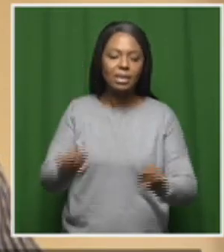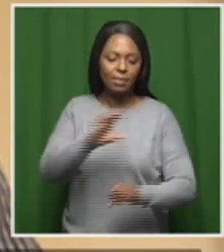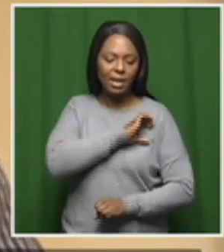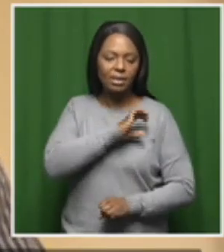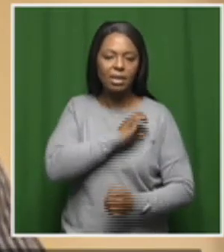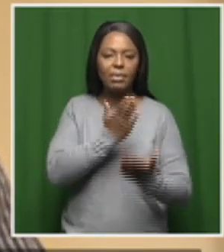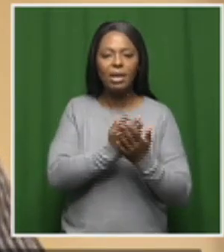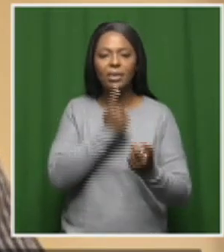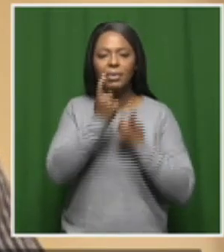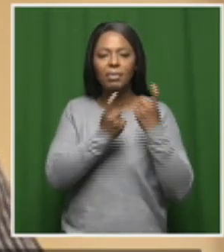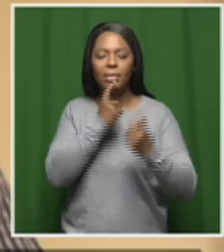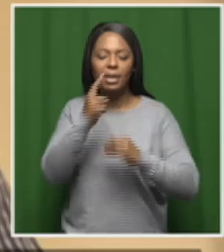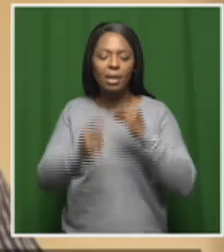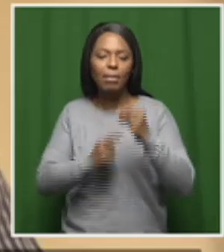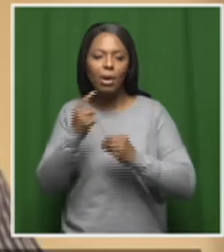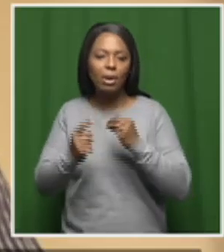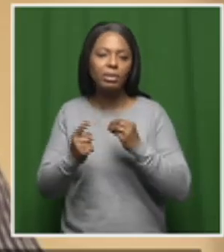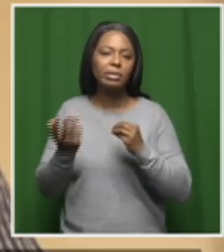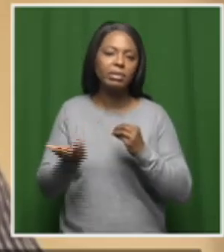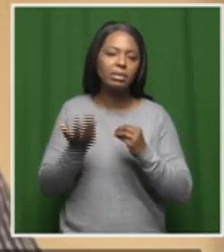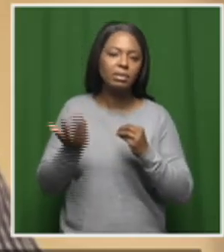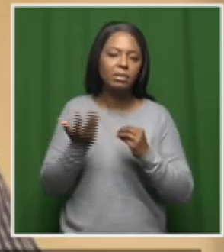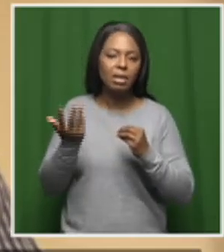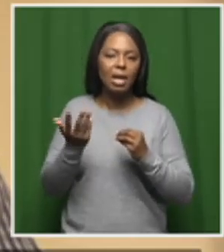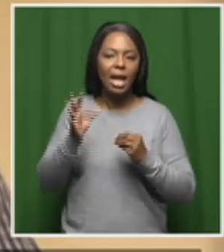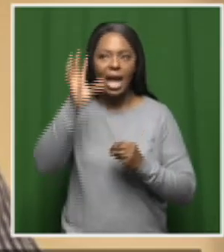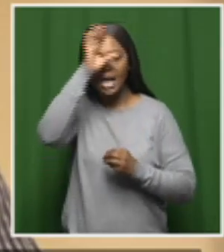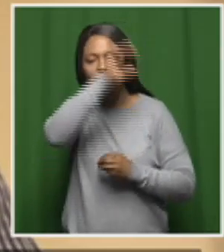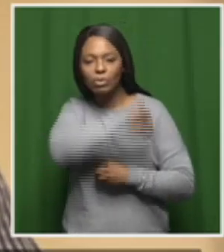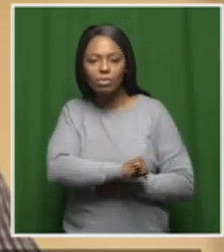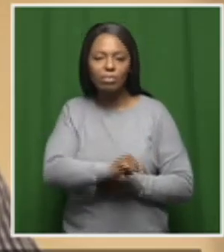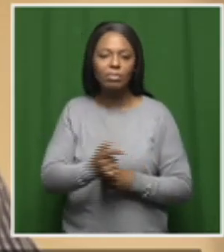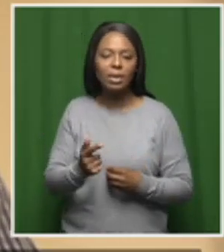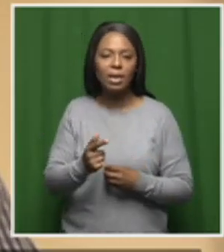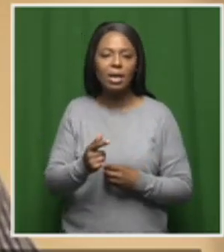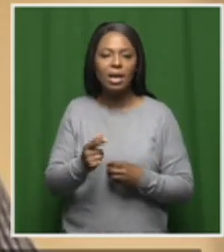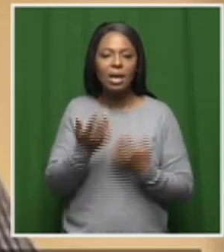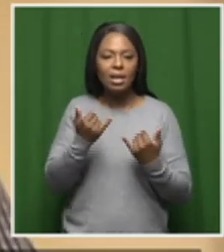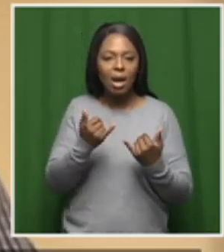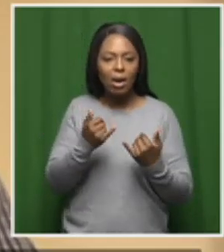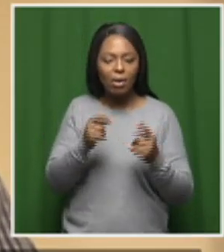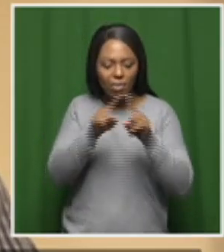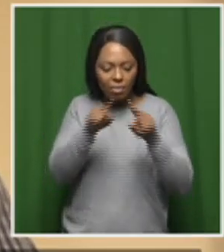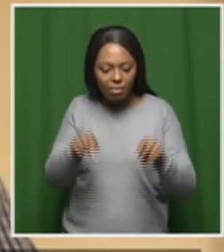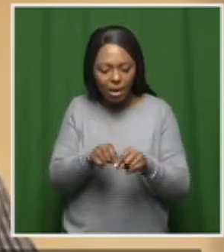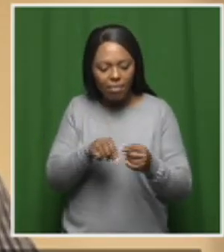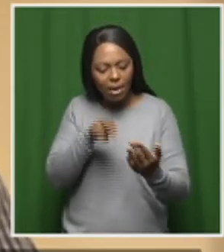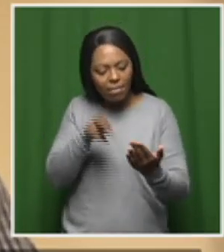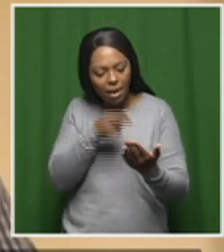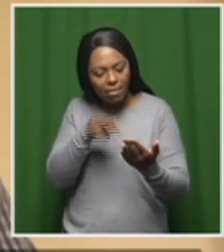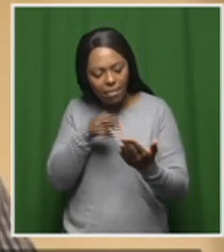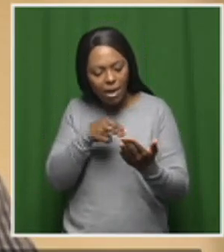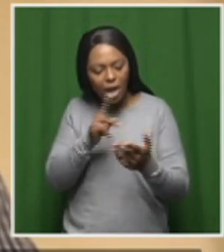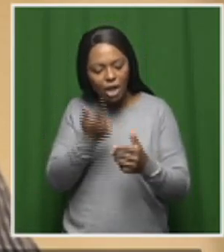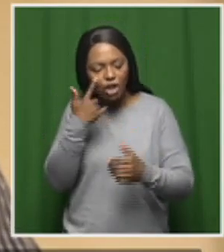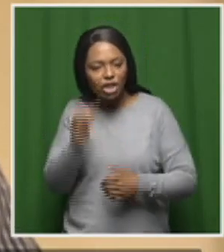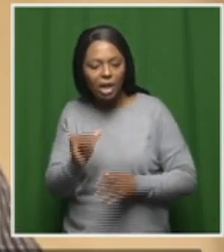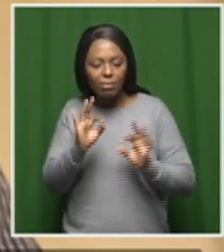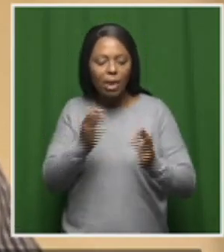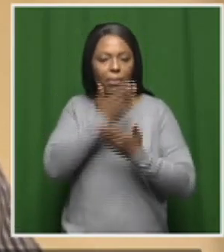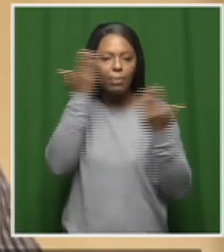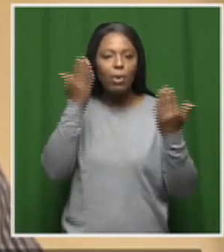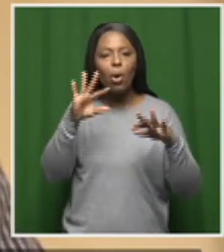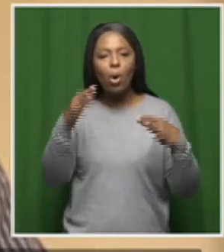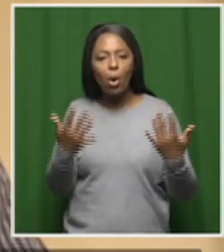about that they are being estimated, that their meters are not being read, that their meters are faulty, and all type of issues that